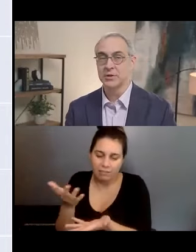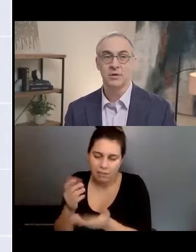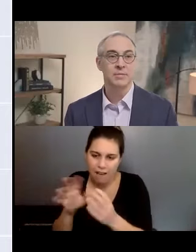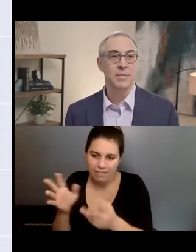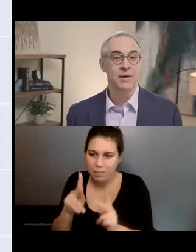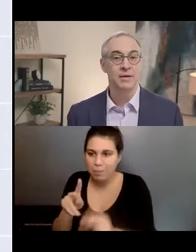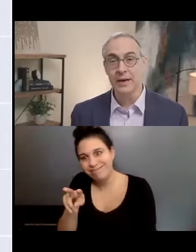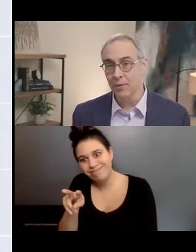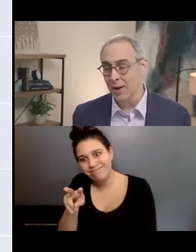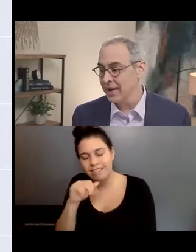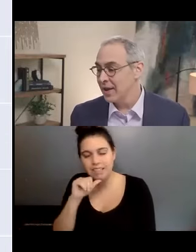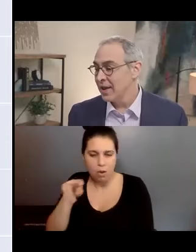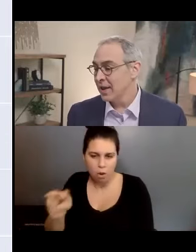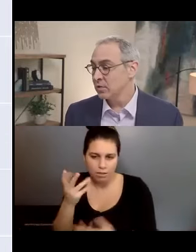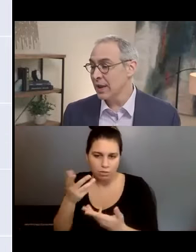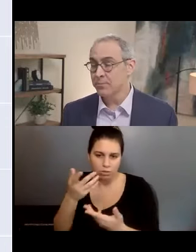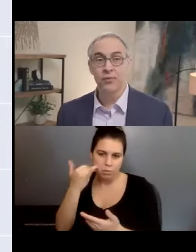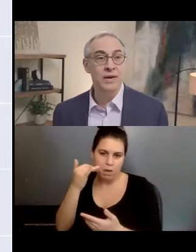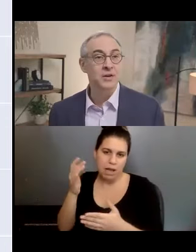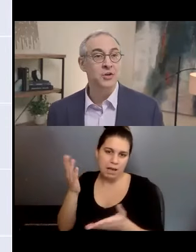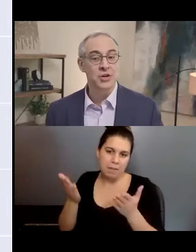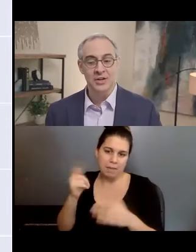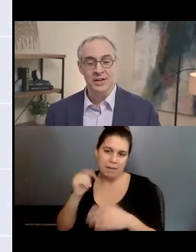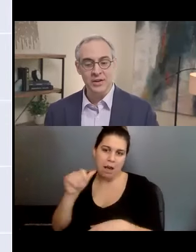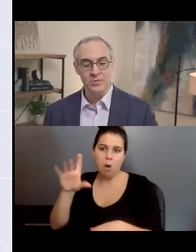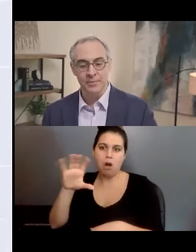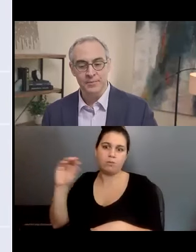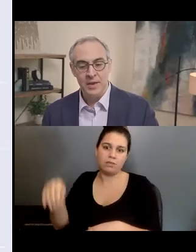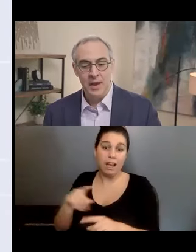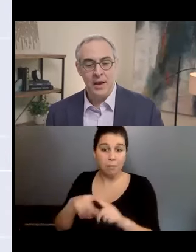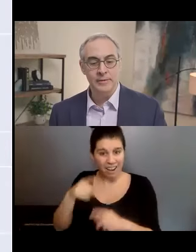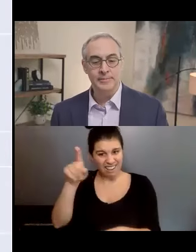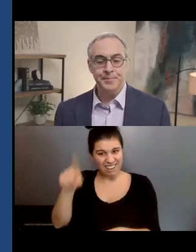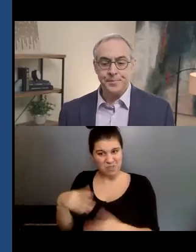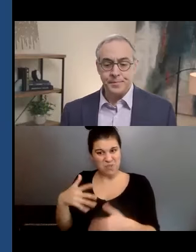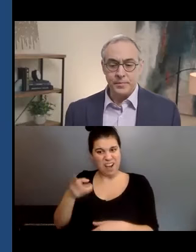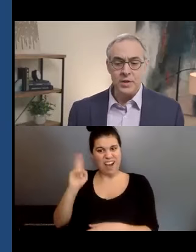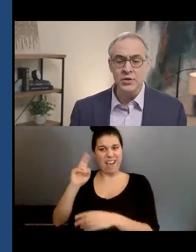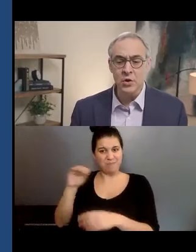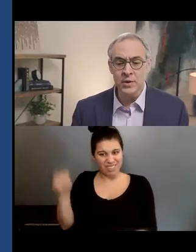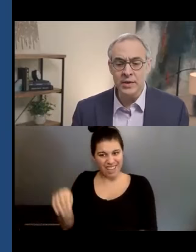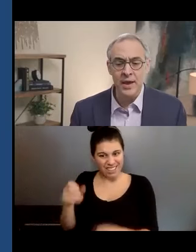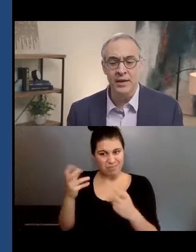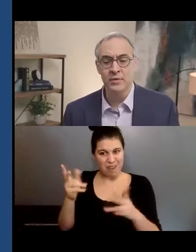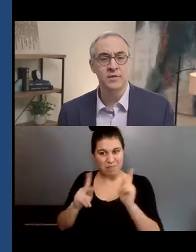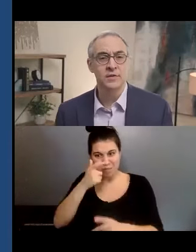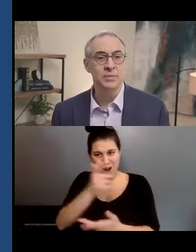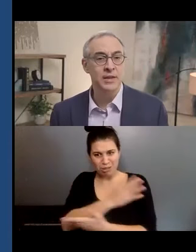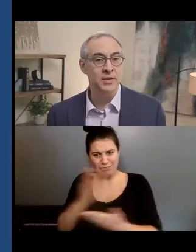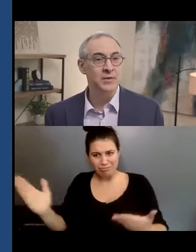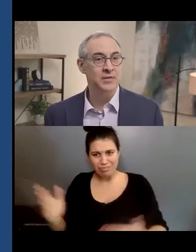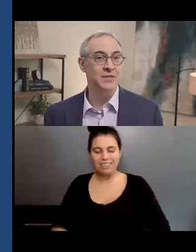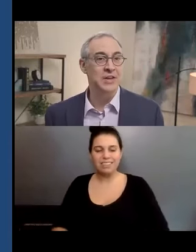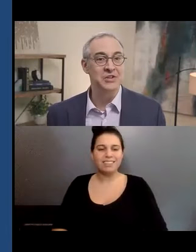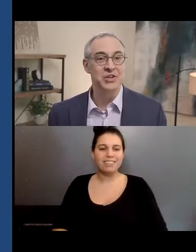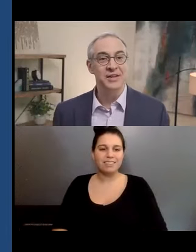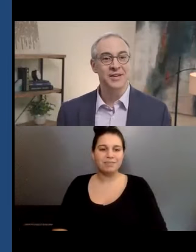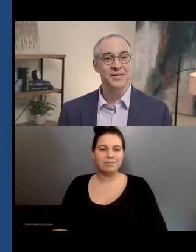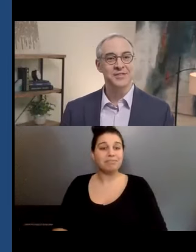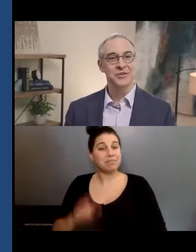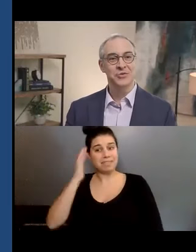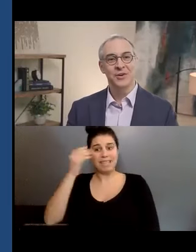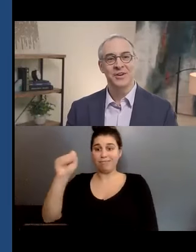not material that mattered anyway. And so we had pretty good engagement. So yeah, seemed like it was kind of